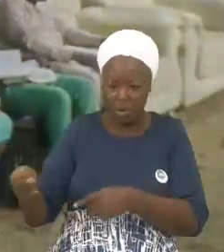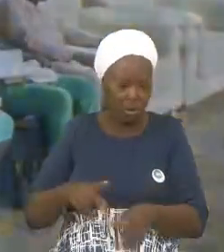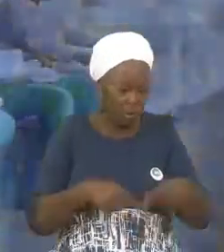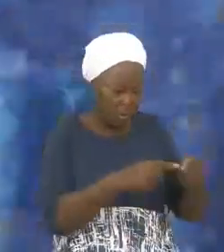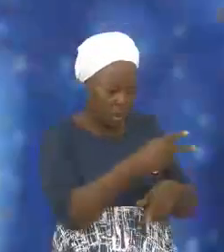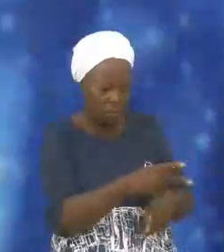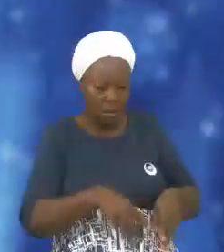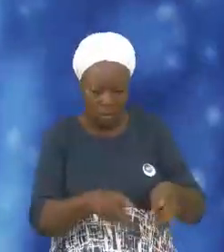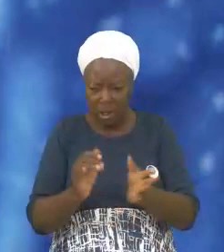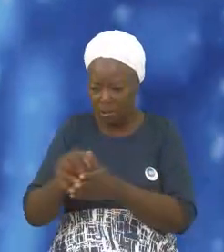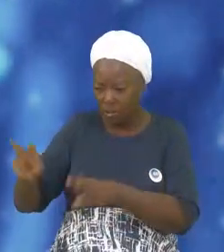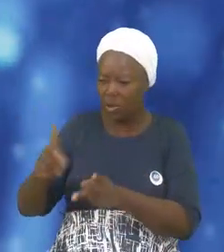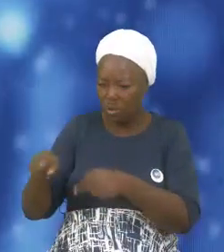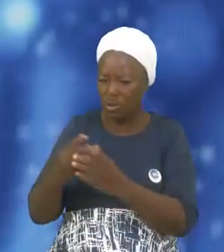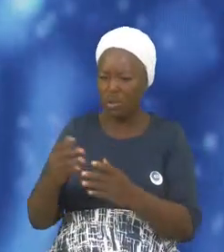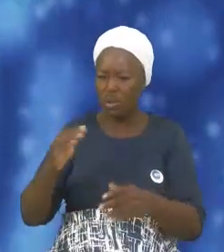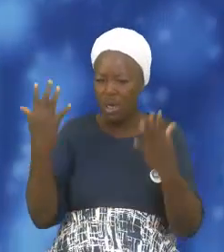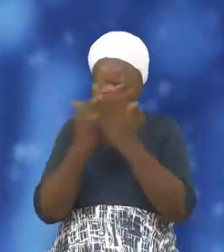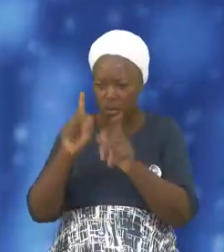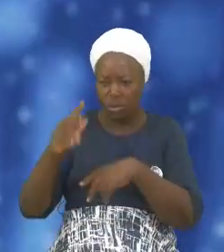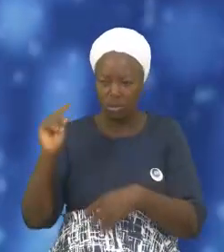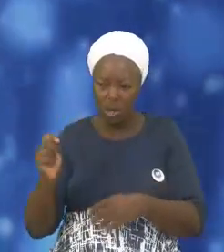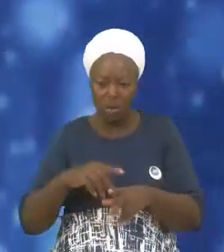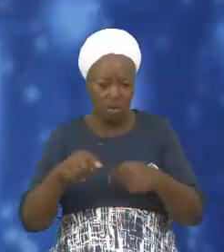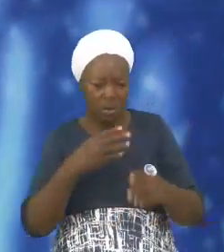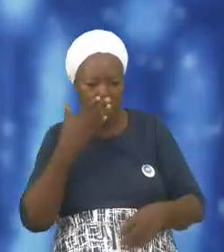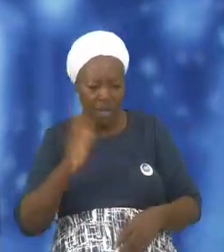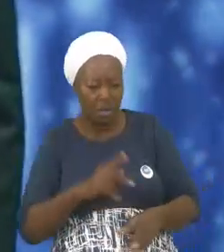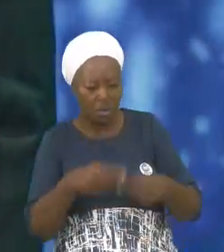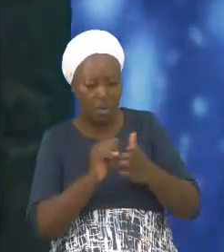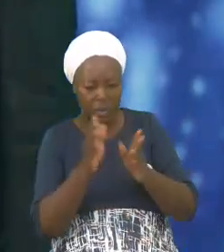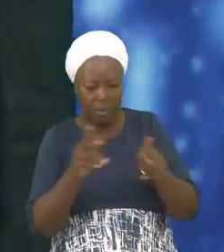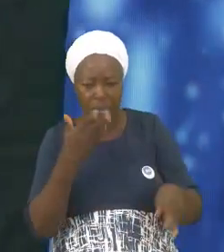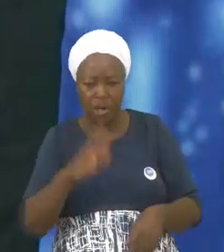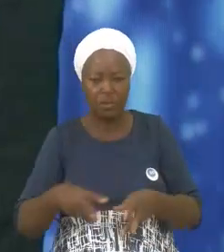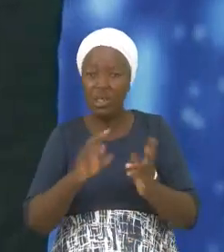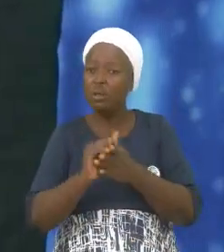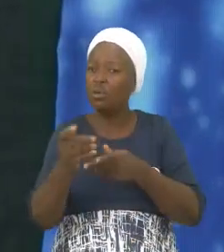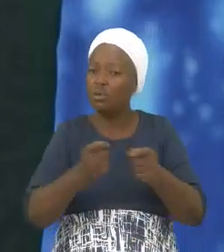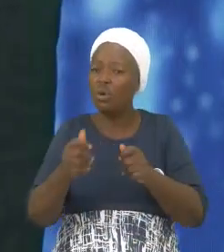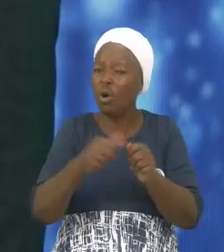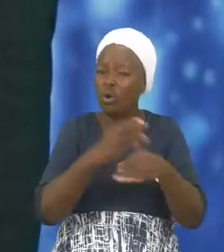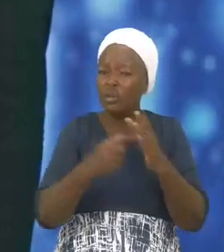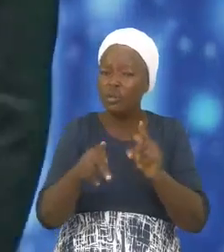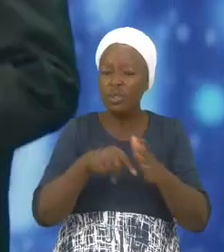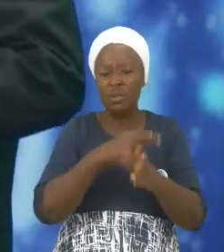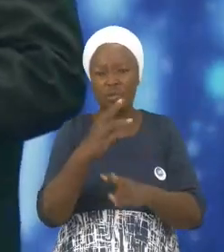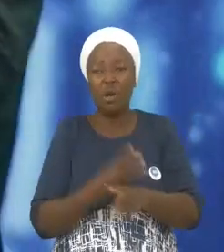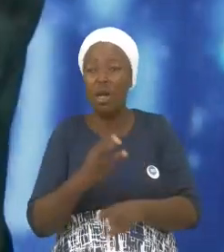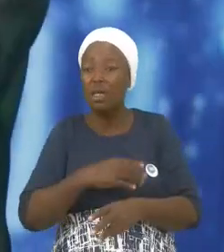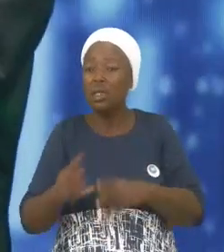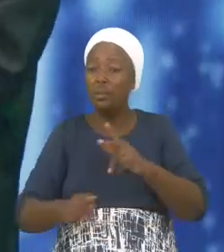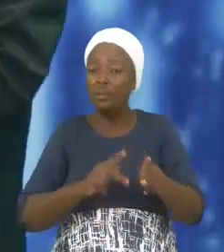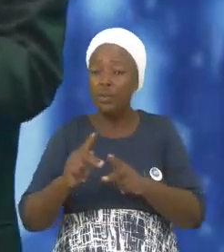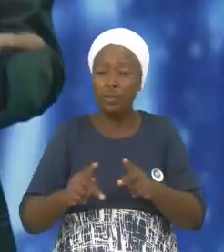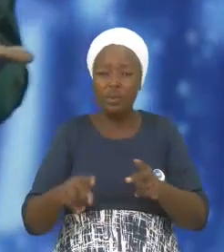and go into darkness, and go into evil, and go into dungeon. He controls all the people of the world, the people